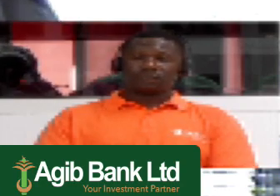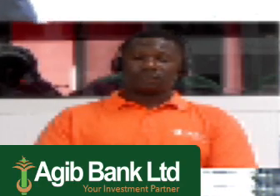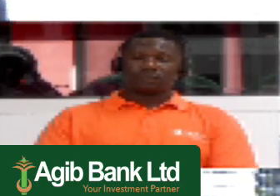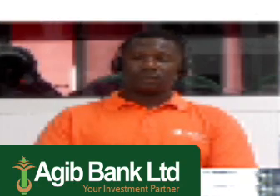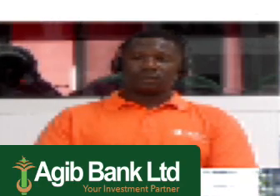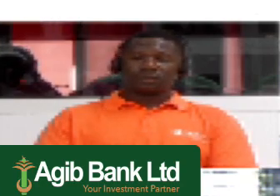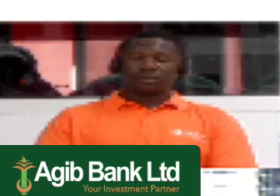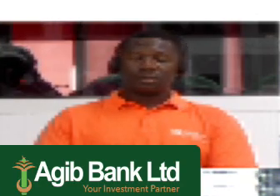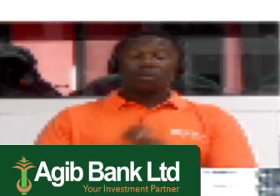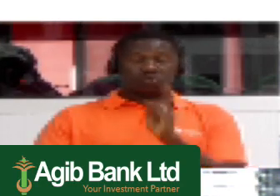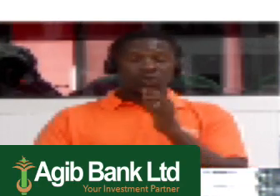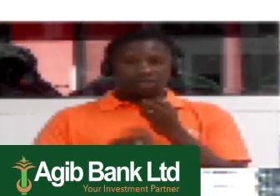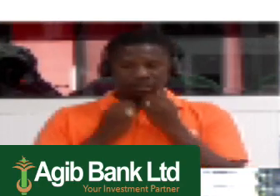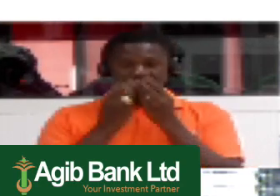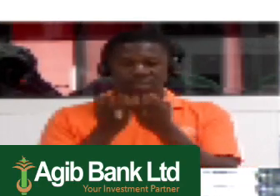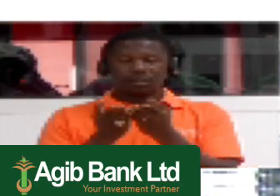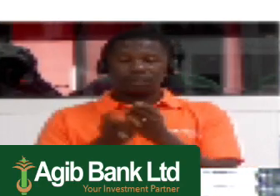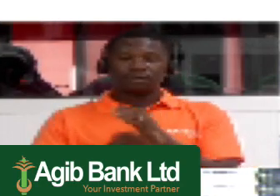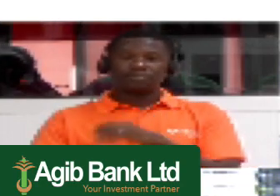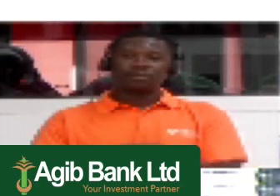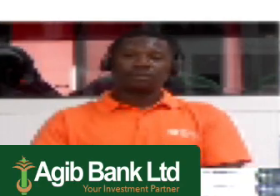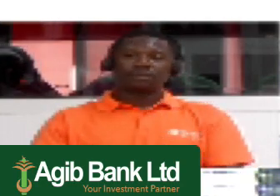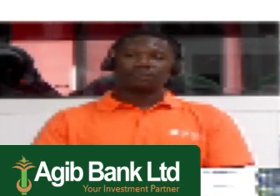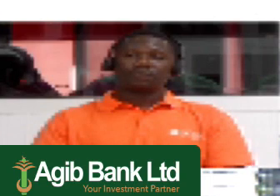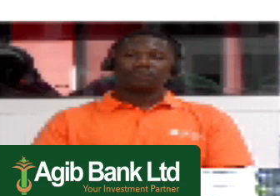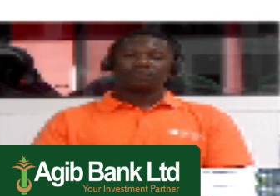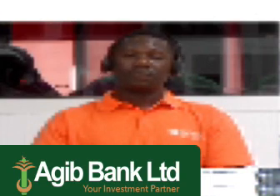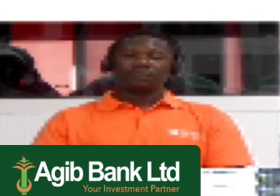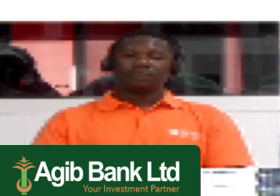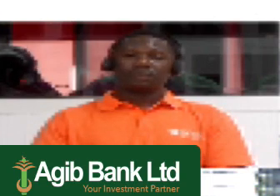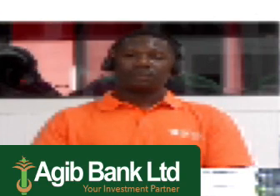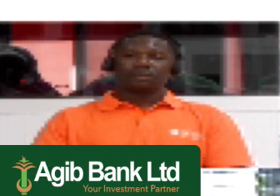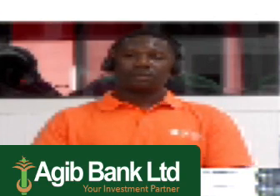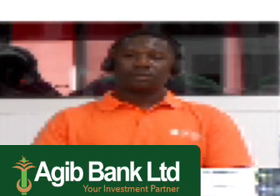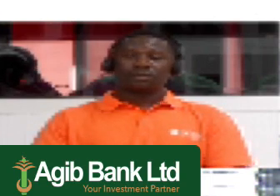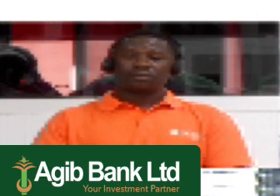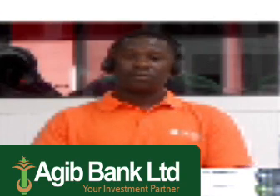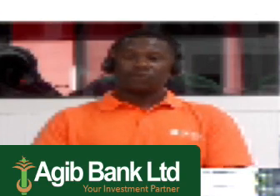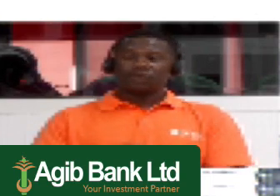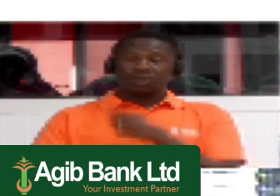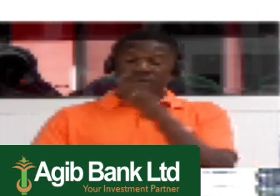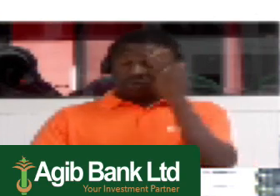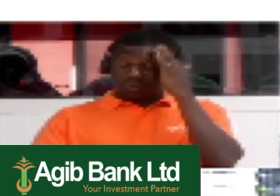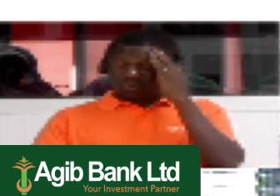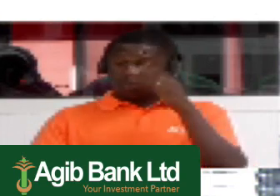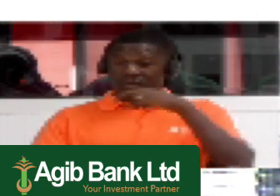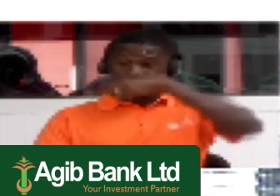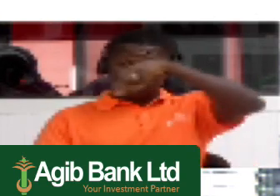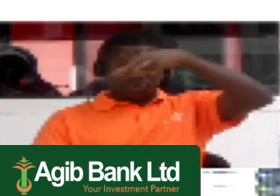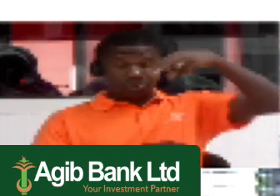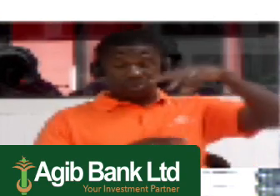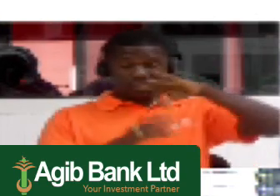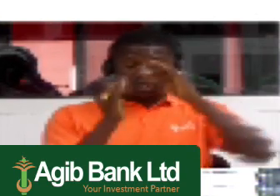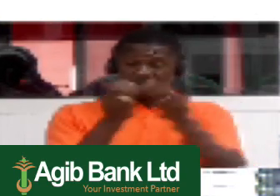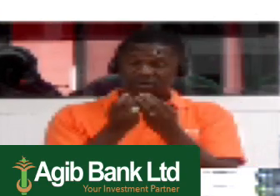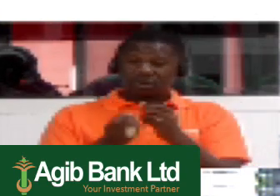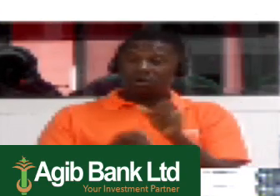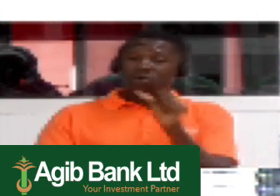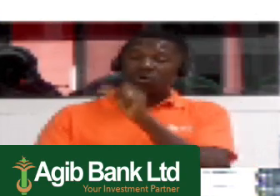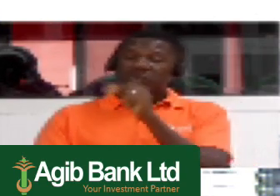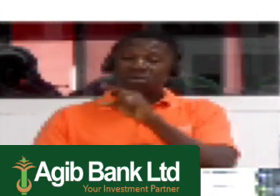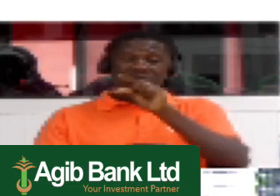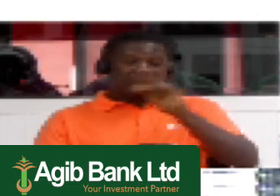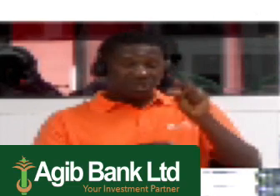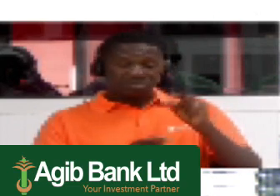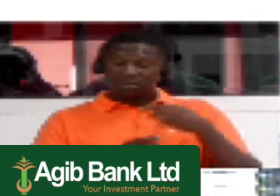Ayolefo. That was what he said. And do you know if the patrol team had any other names that it was